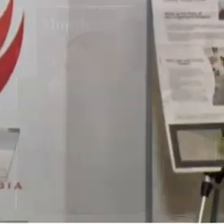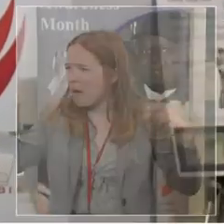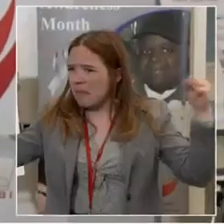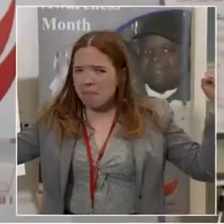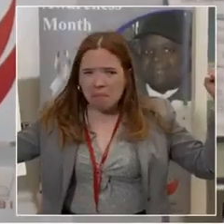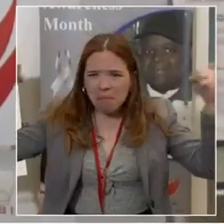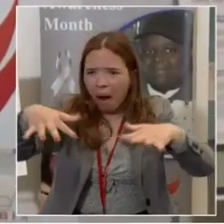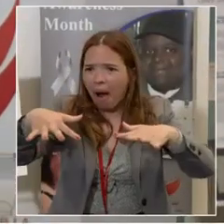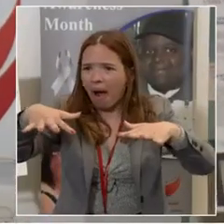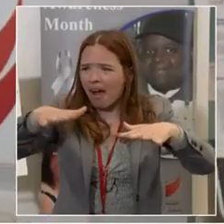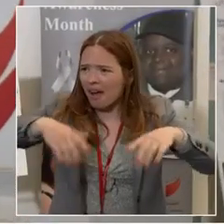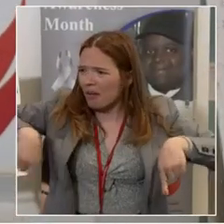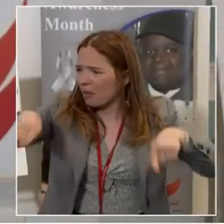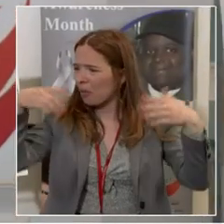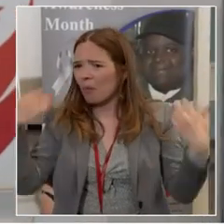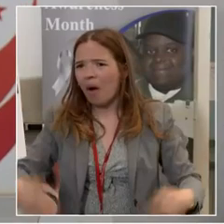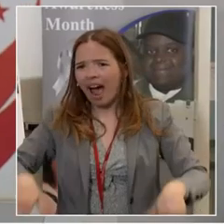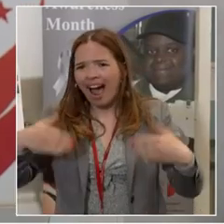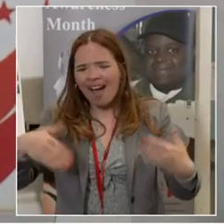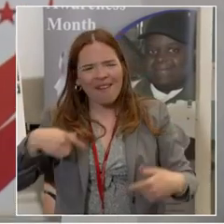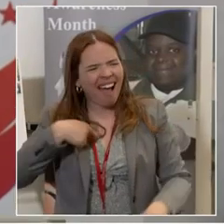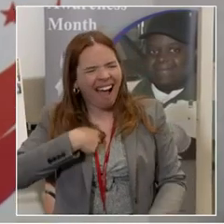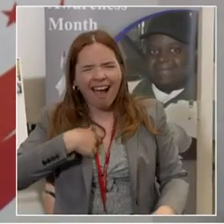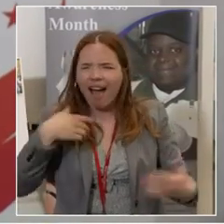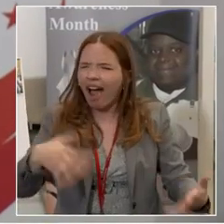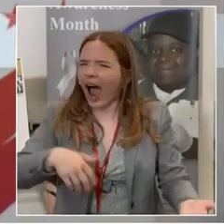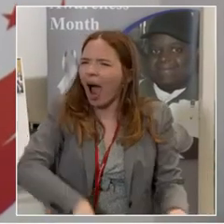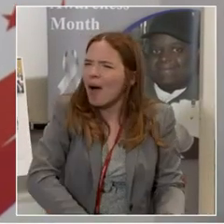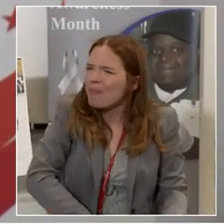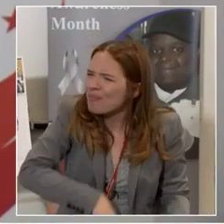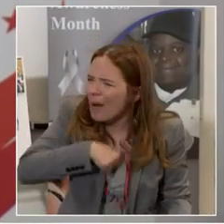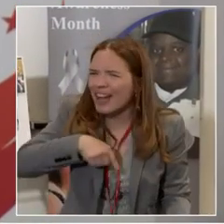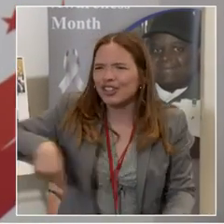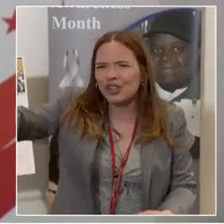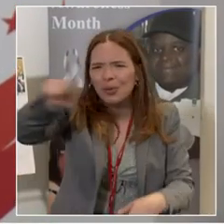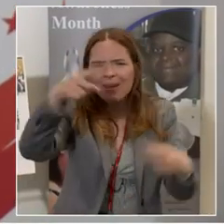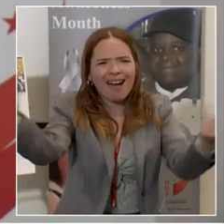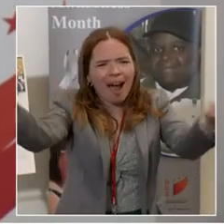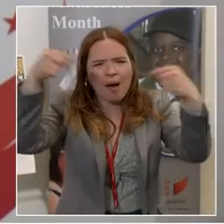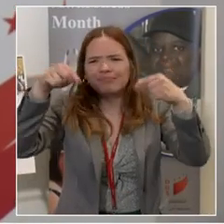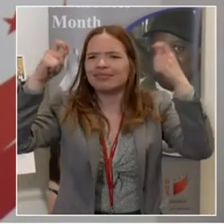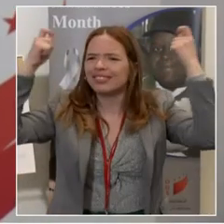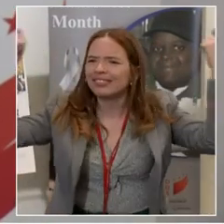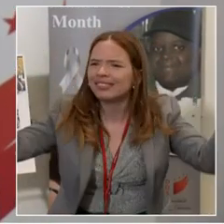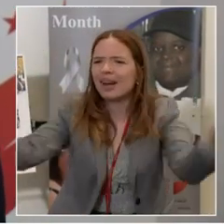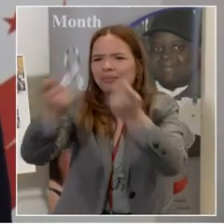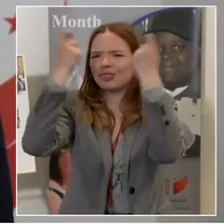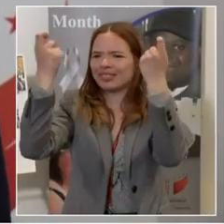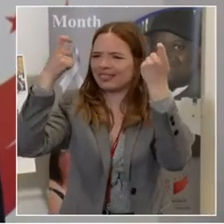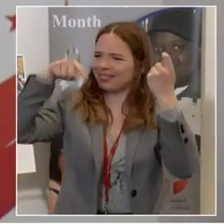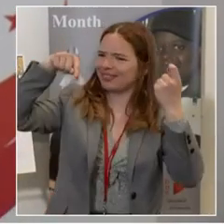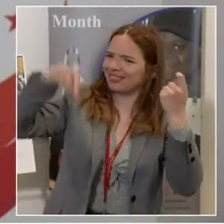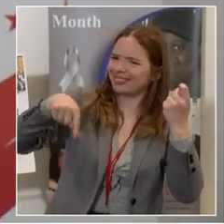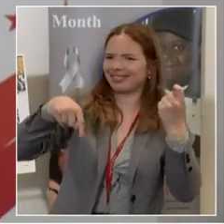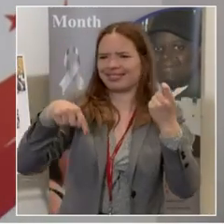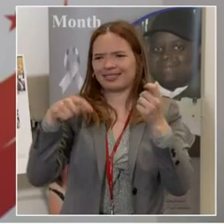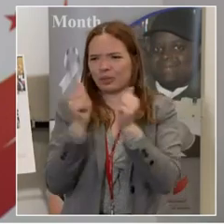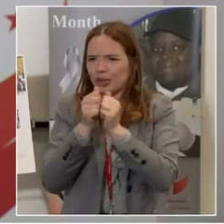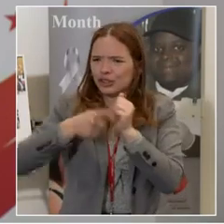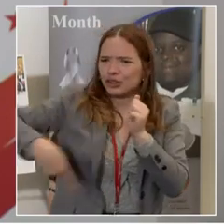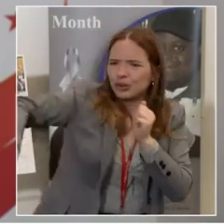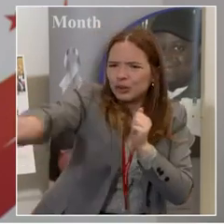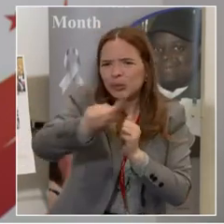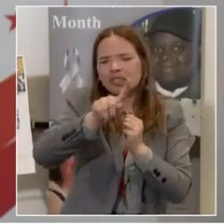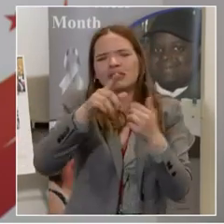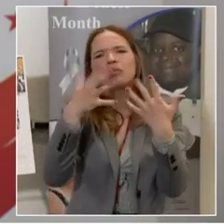I am very proud to be able to come and celebrate with you. I want to thank